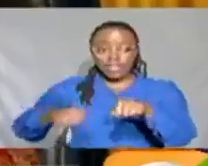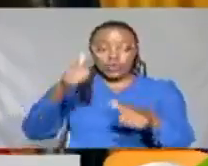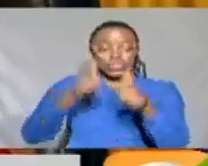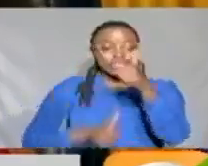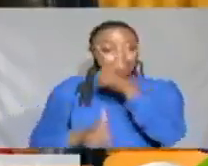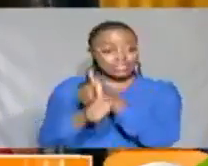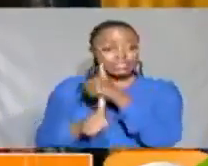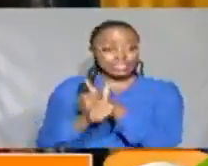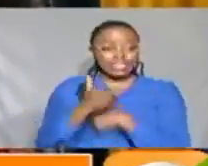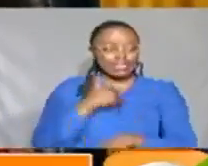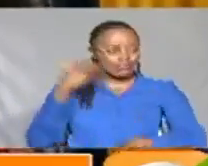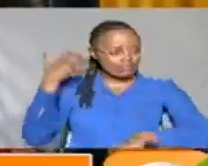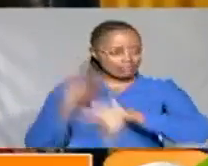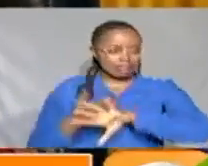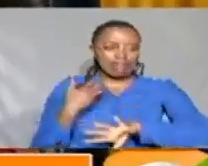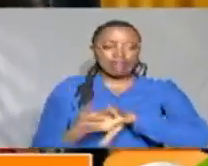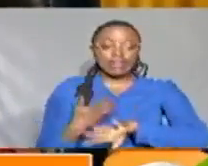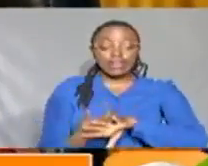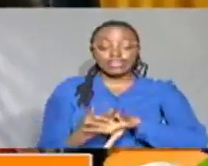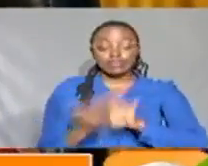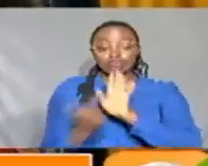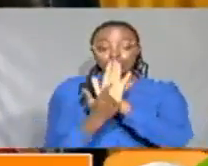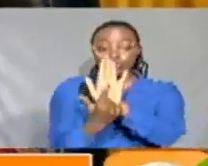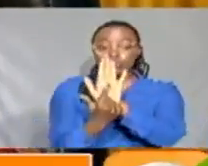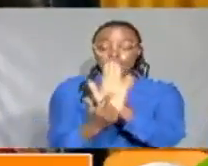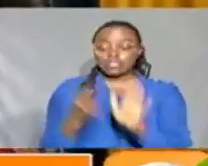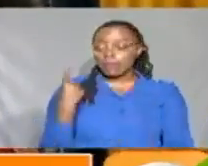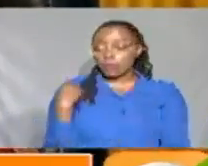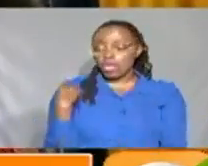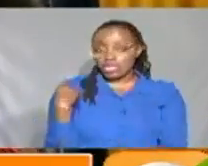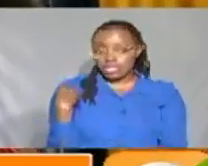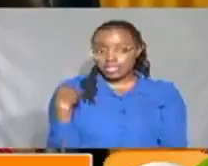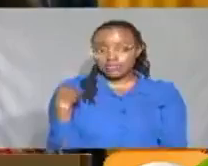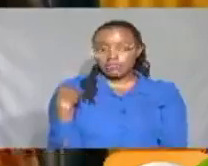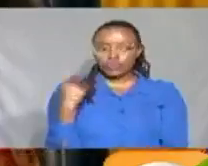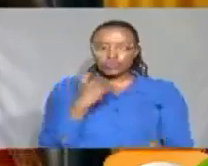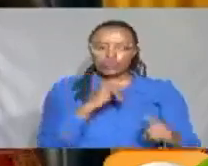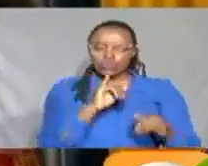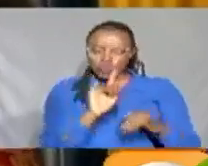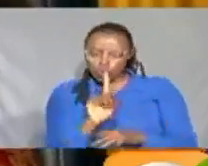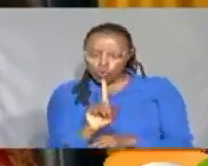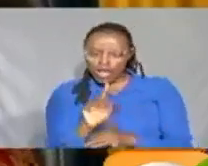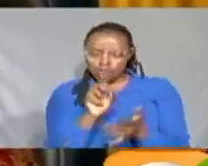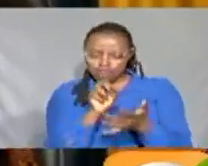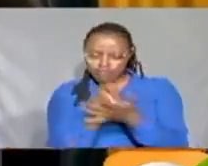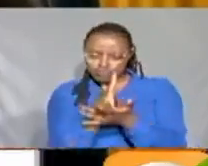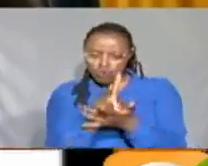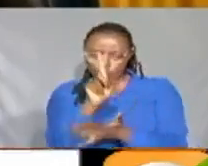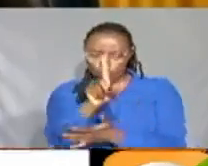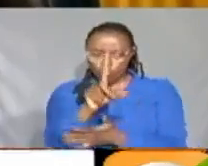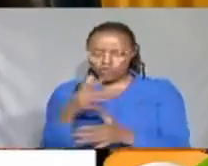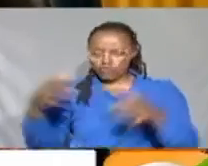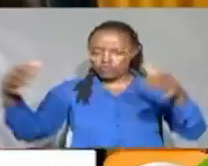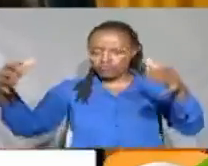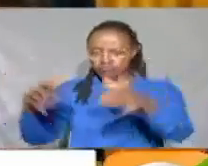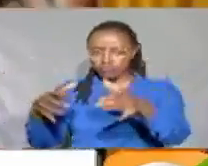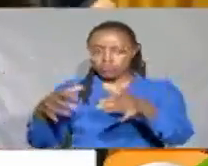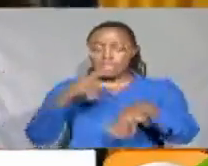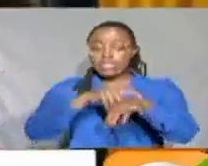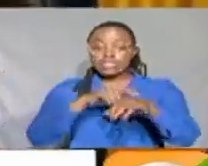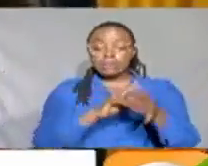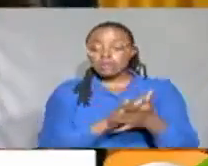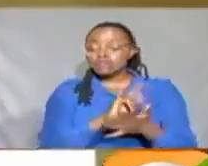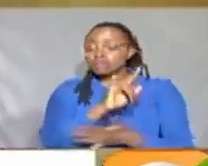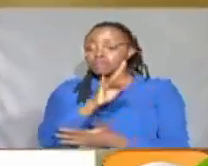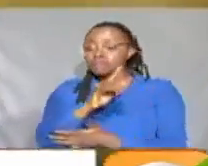dangerous and difficult. For example, yesterday we were able to attack one of them, of the swarm, as they were flying